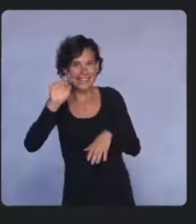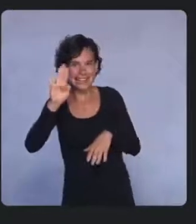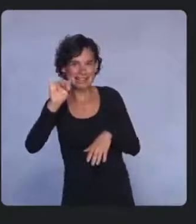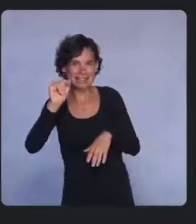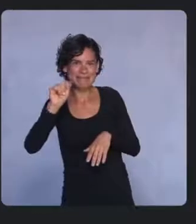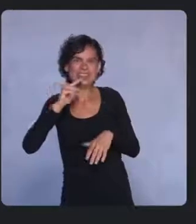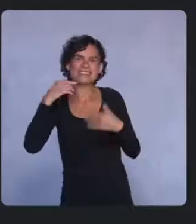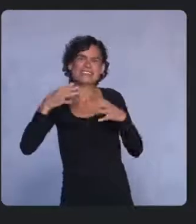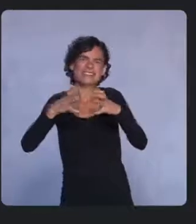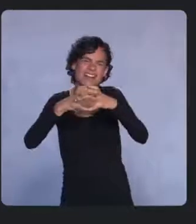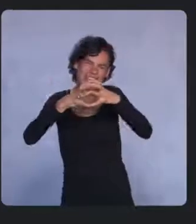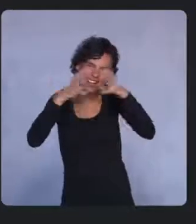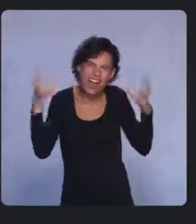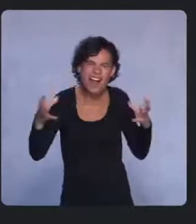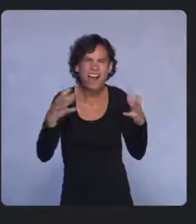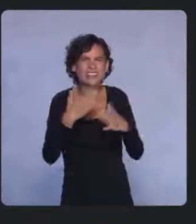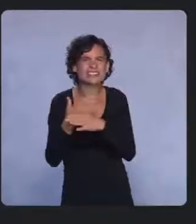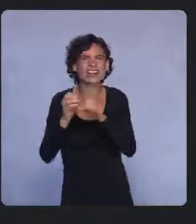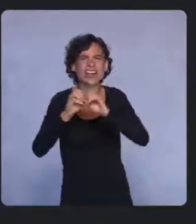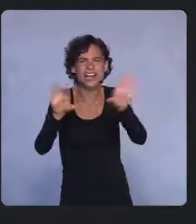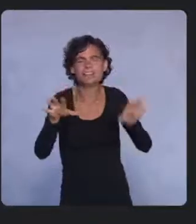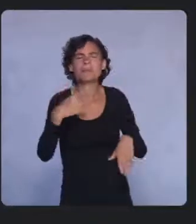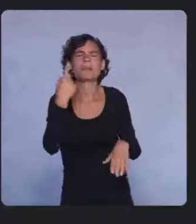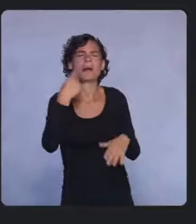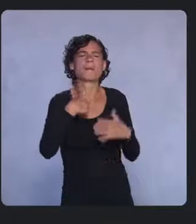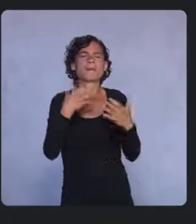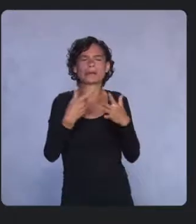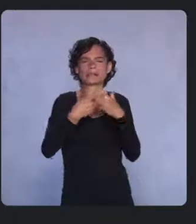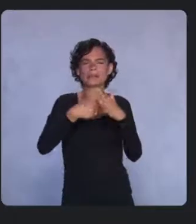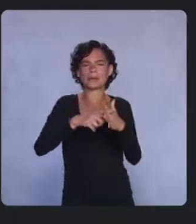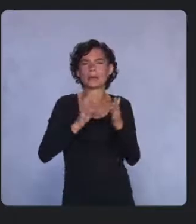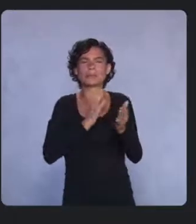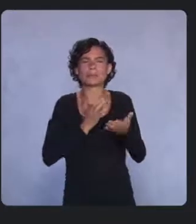let's get started by talking about our partnership with Samsung.